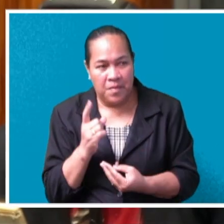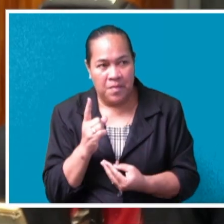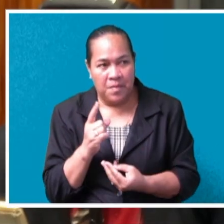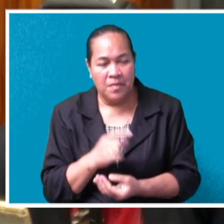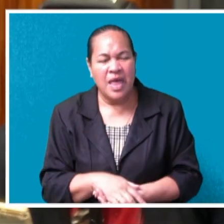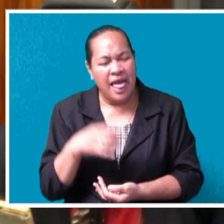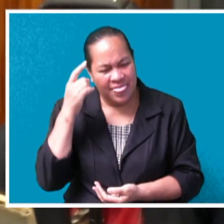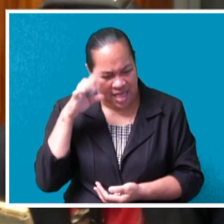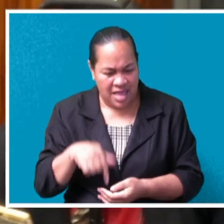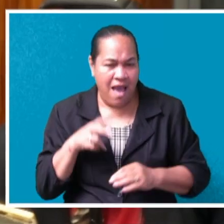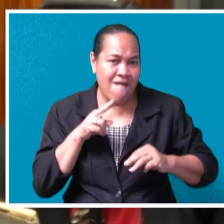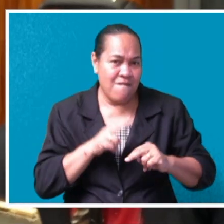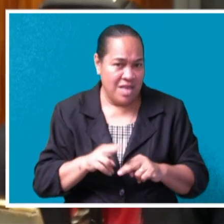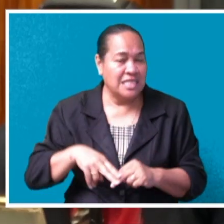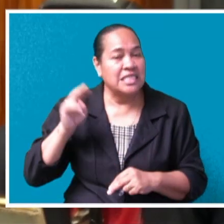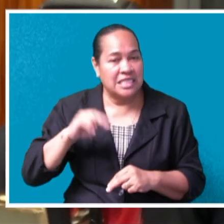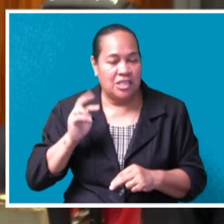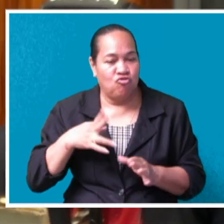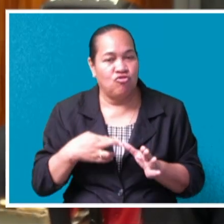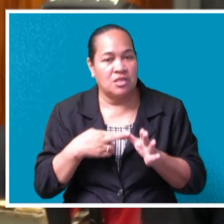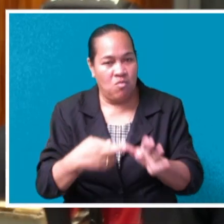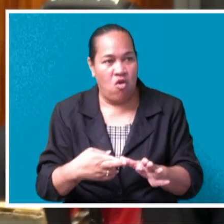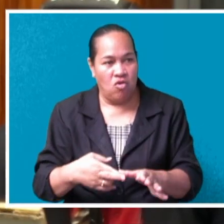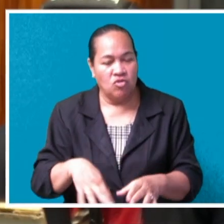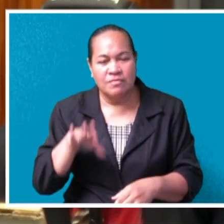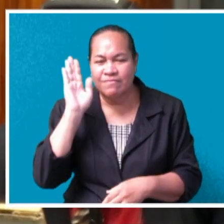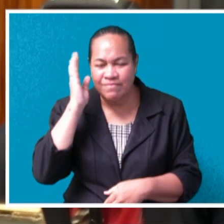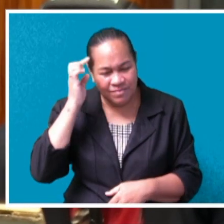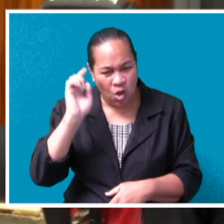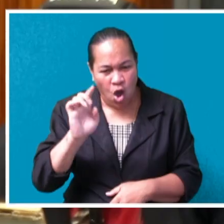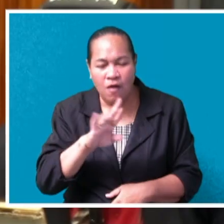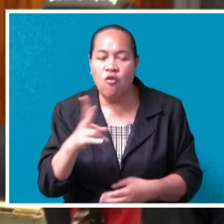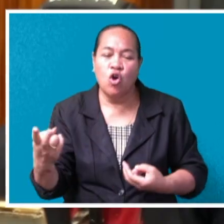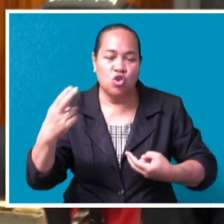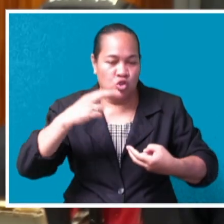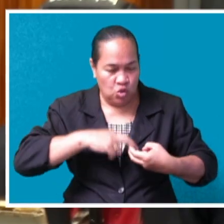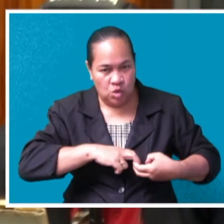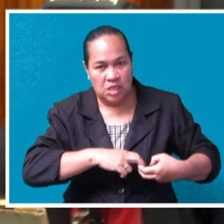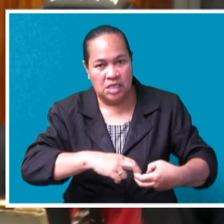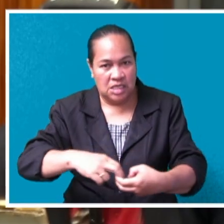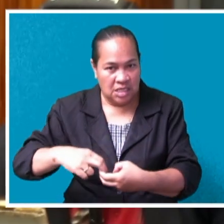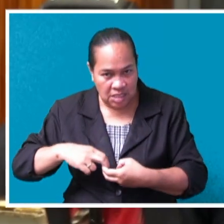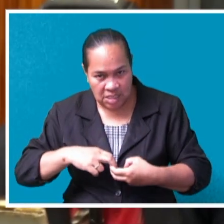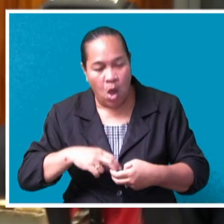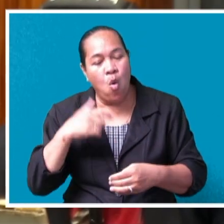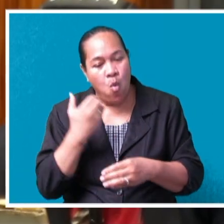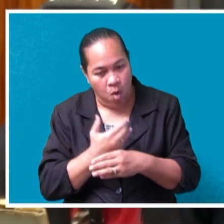Fiji needs to respond to that call for unity and a call to work